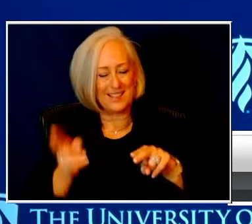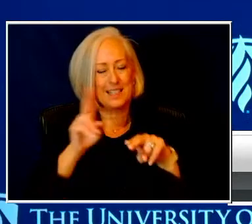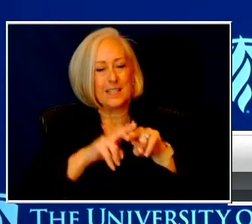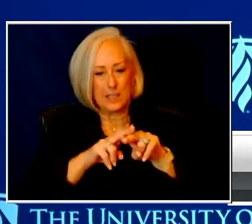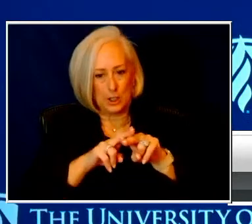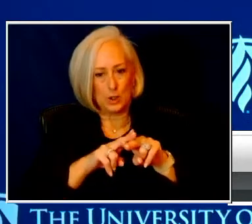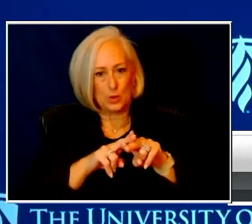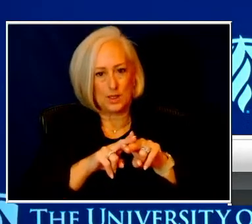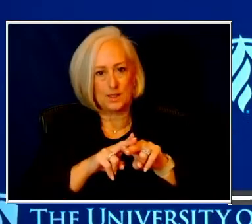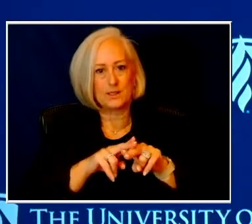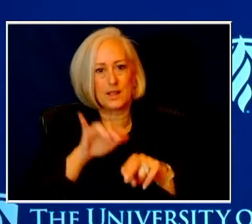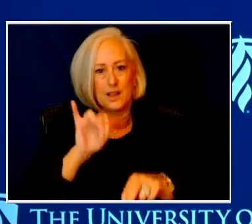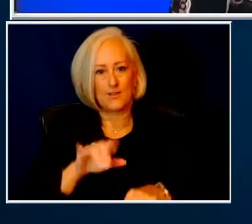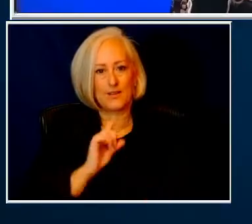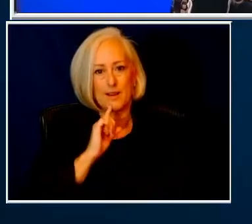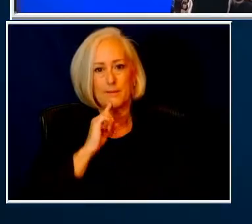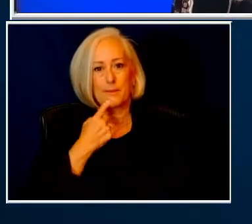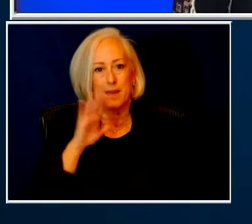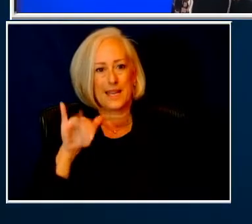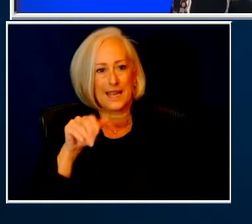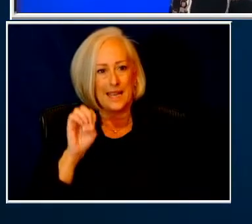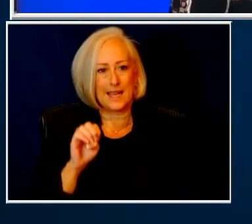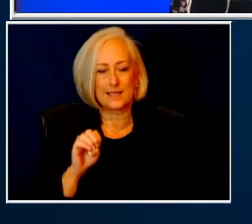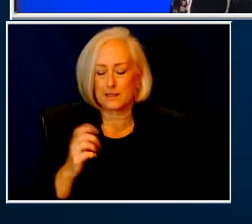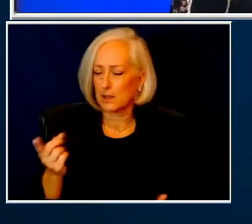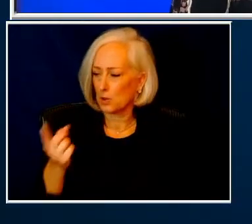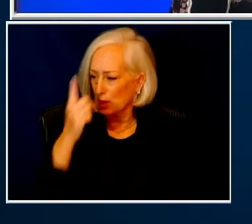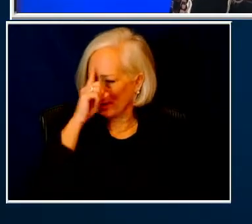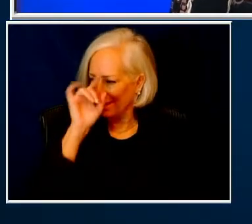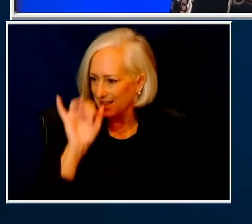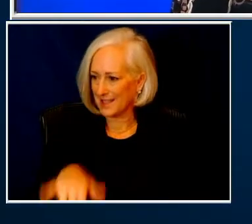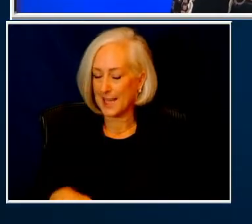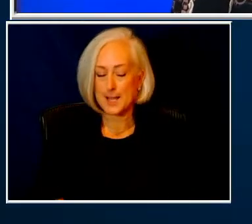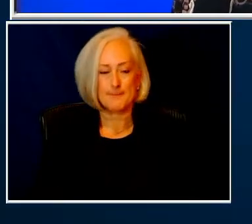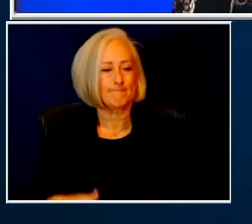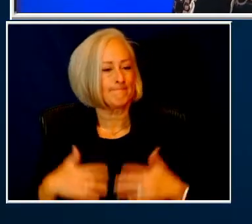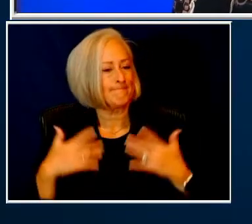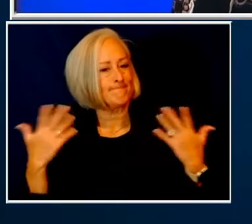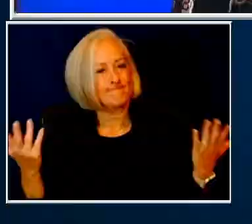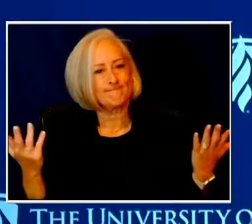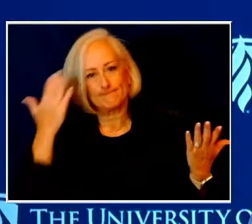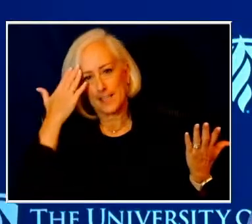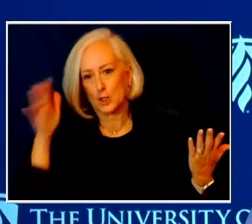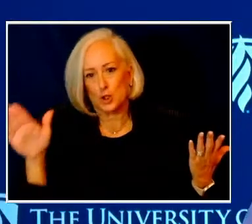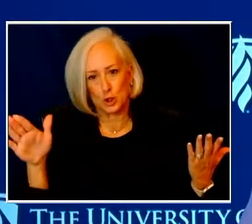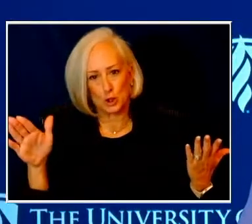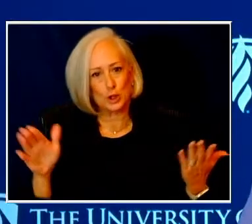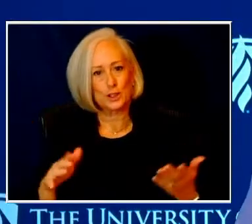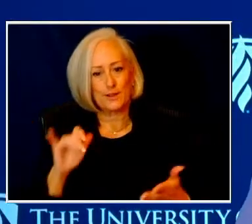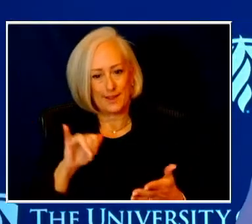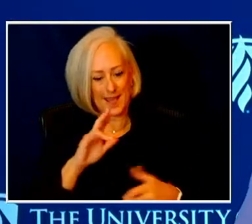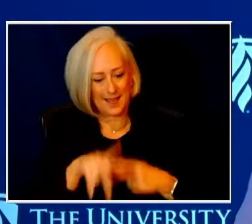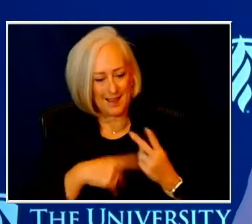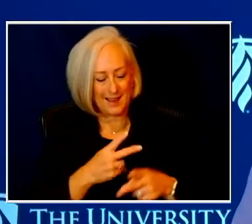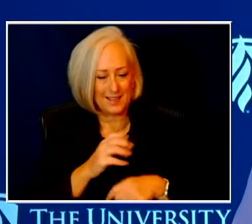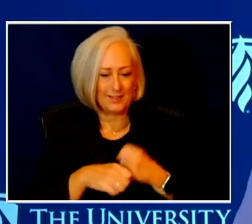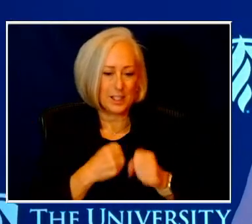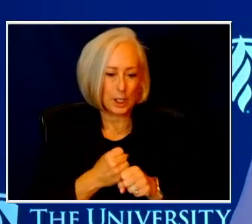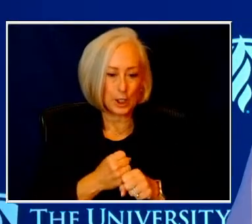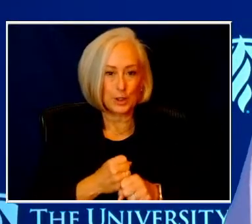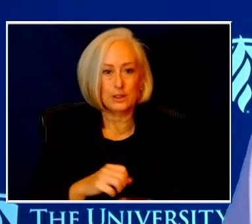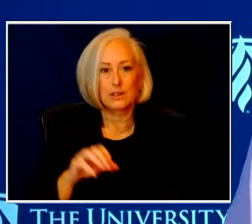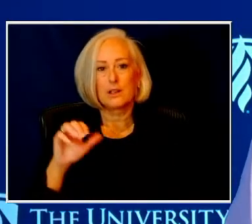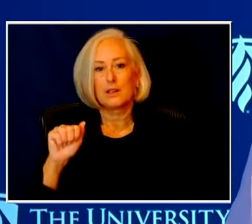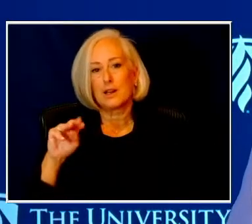acute cases. So, what do you make of that? Just you know, is this the not time sure of the year, what's going on. Yeah, I've talked with Amanda Cackler and Lance Williamson,